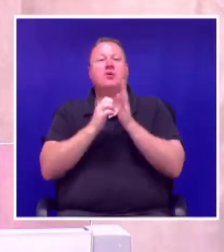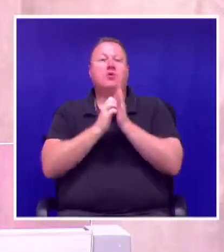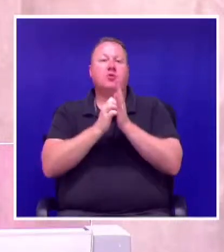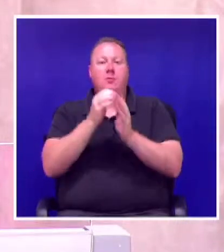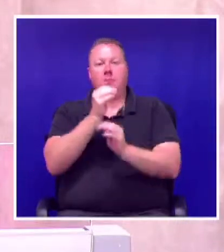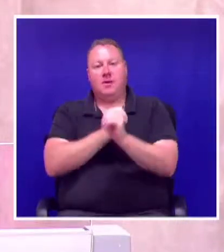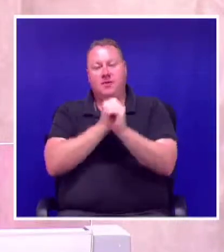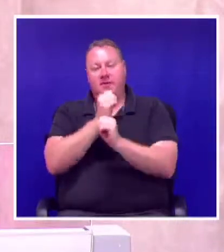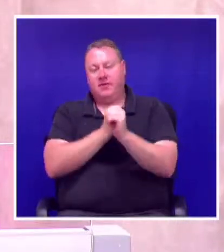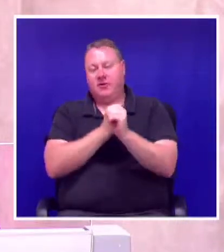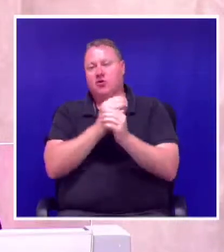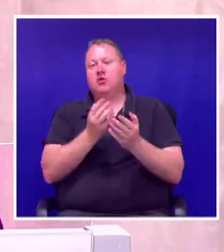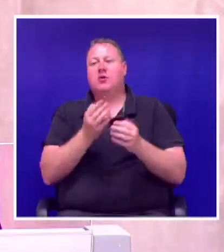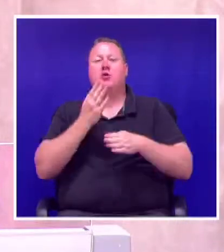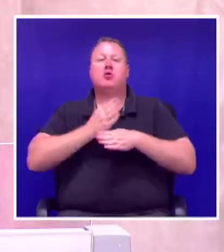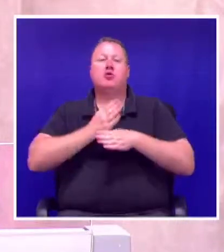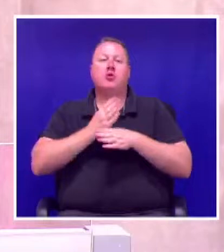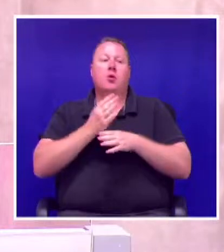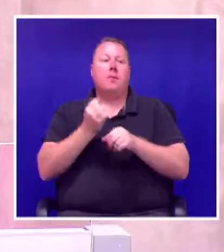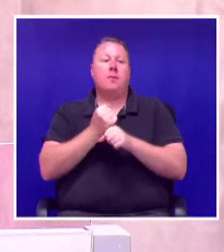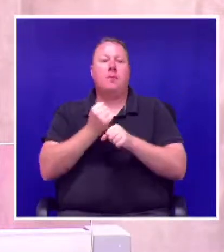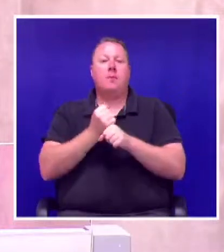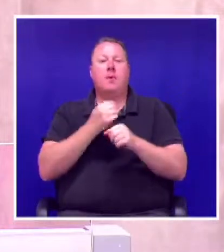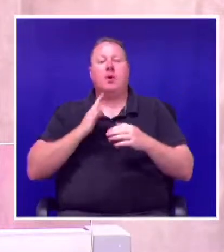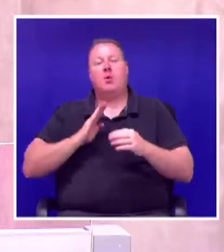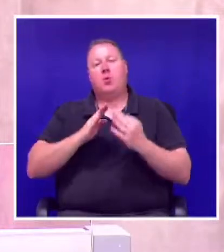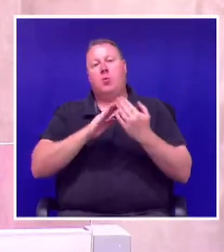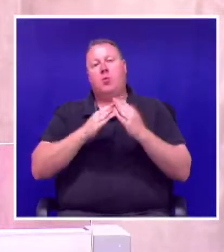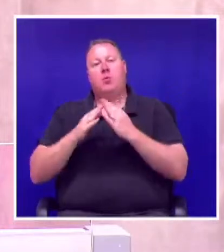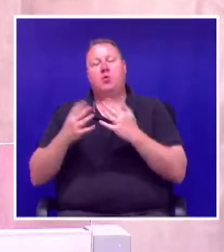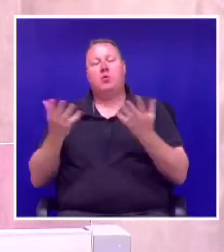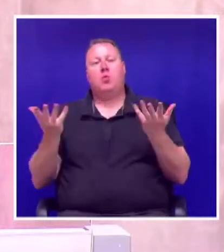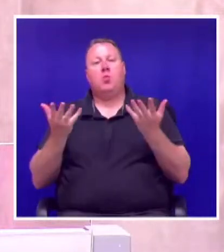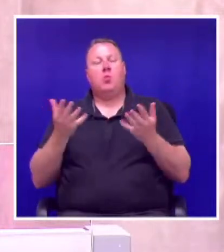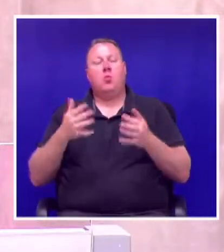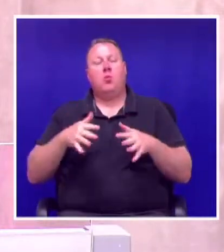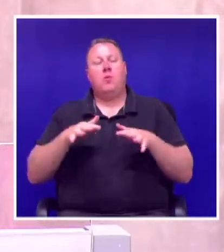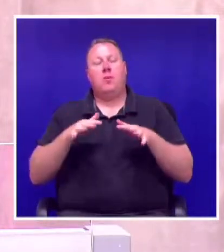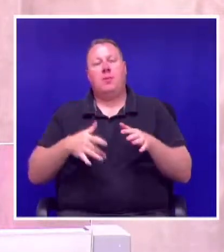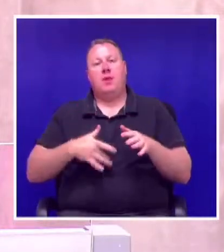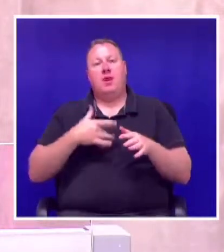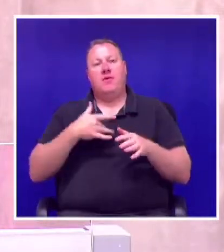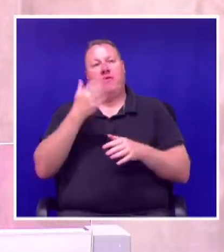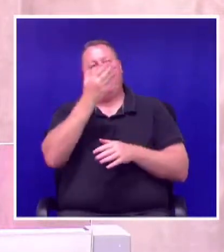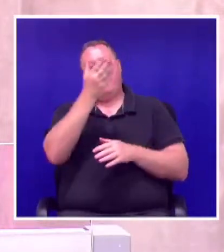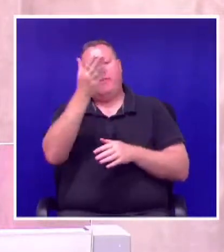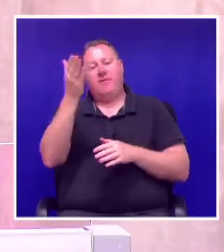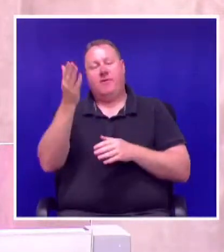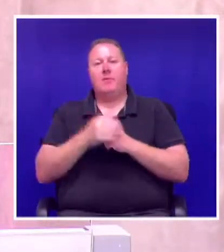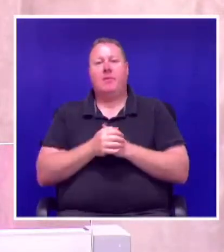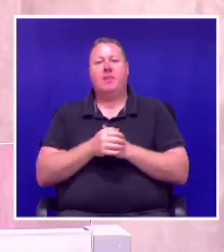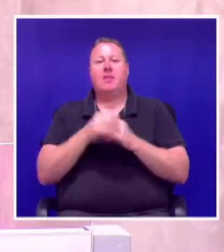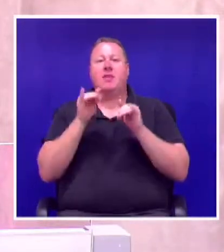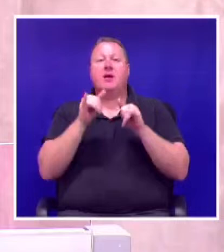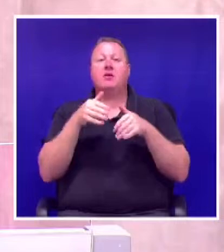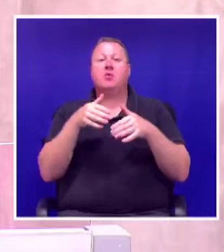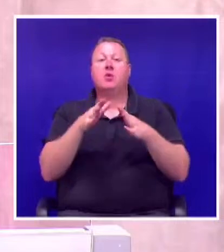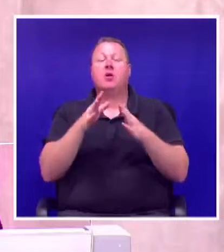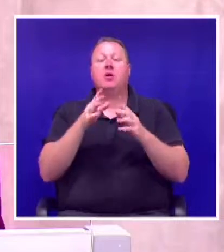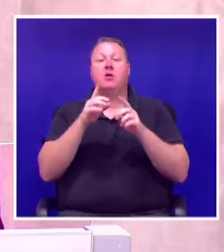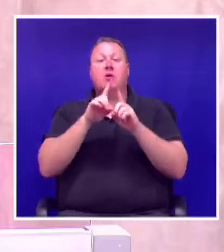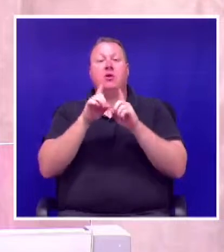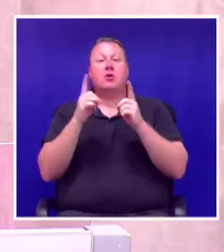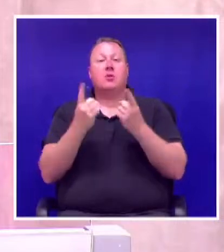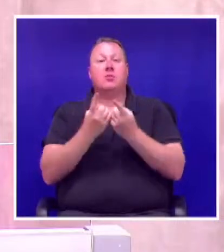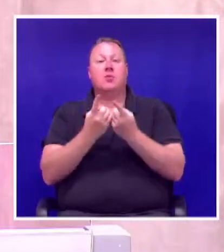and creating jobs in communities where people live. To this end, the Department of Trade,